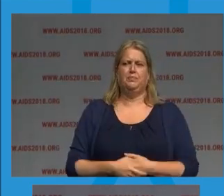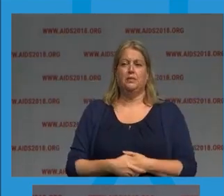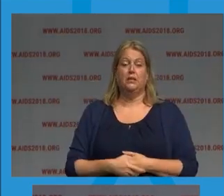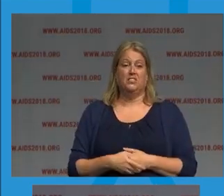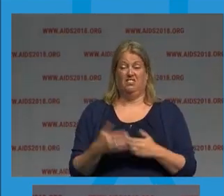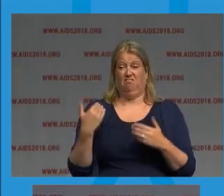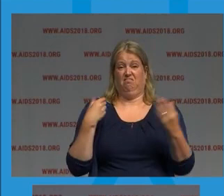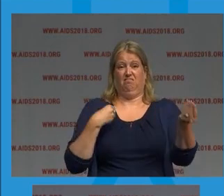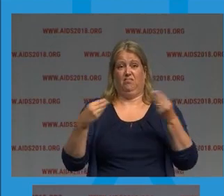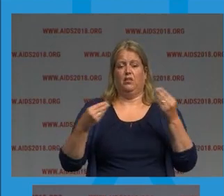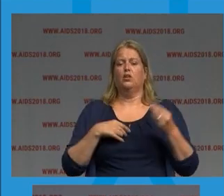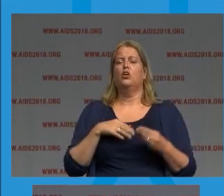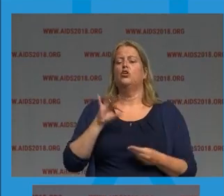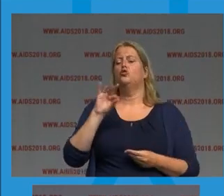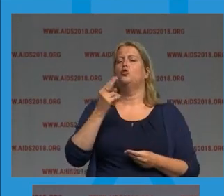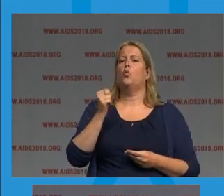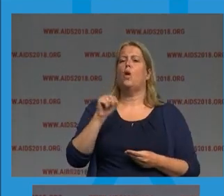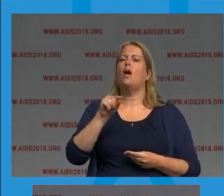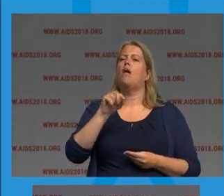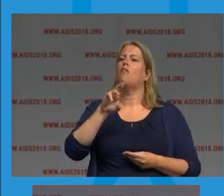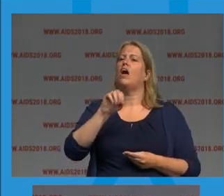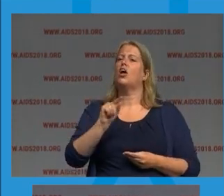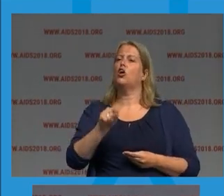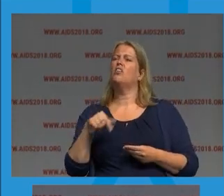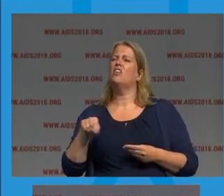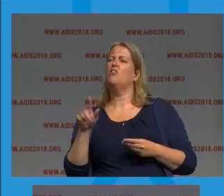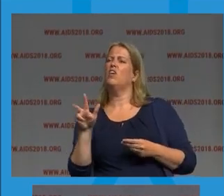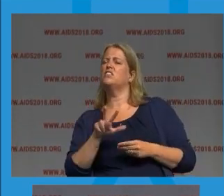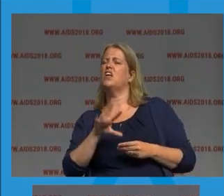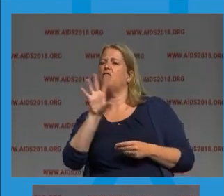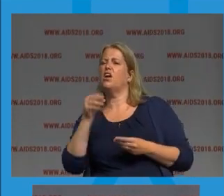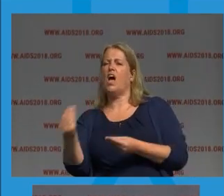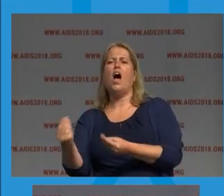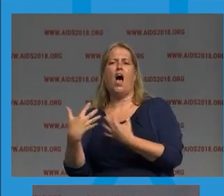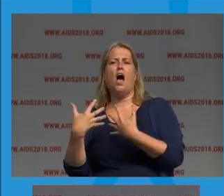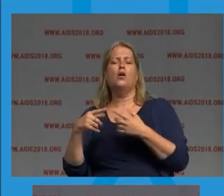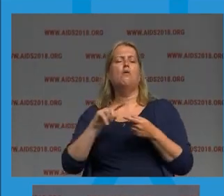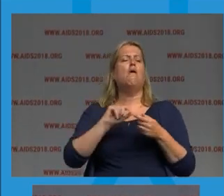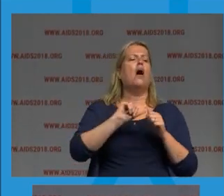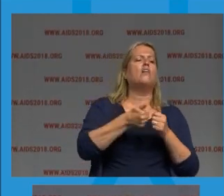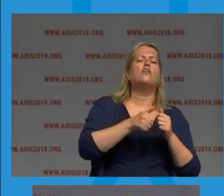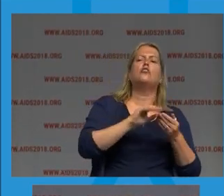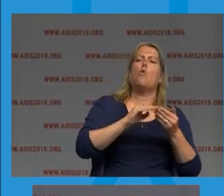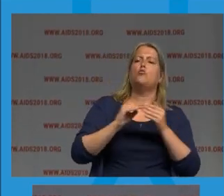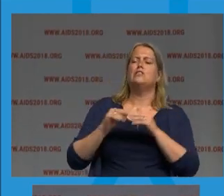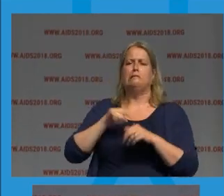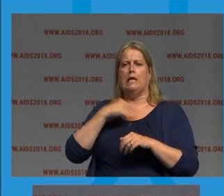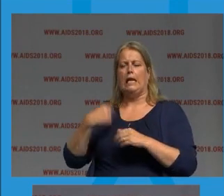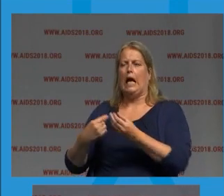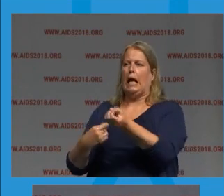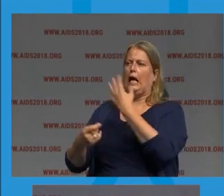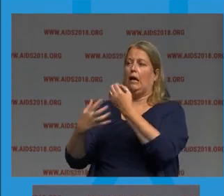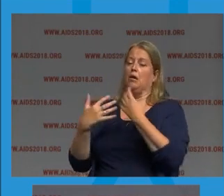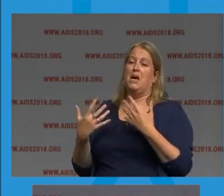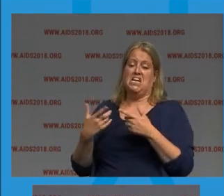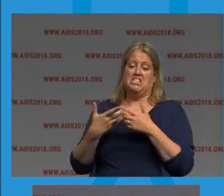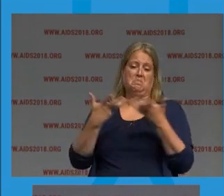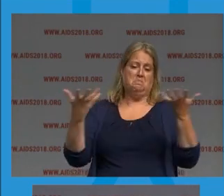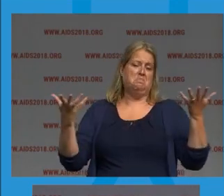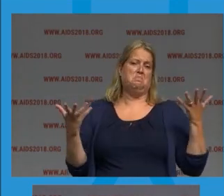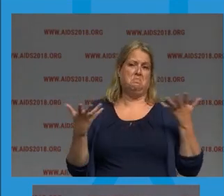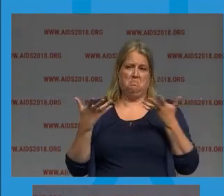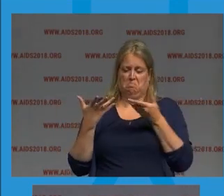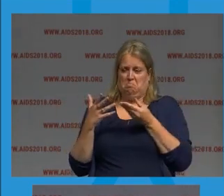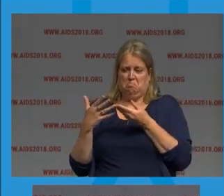me recently, the Tuareg across Western Africa, other communities in China. There's virtually no data available about